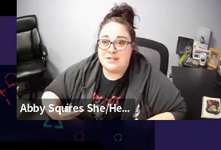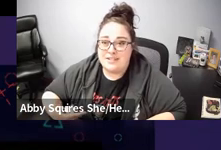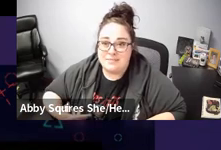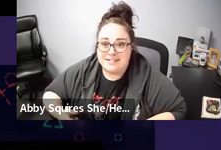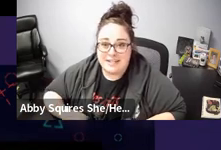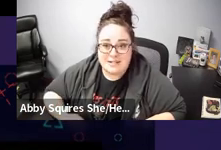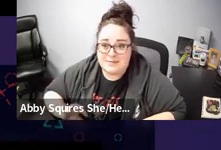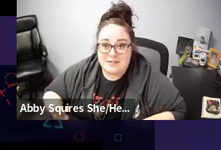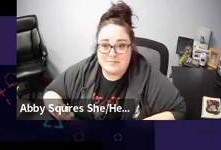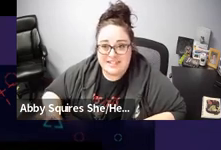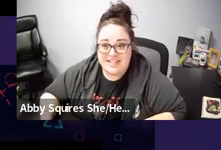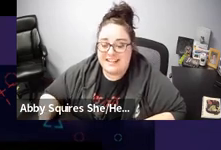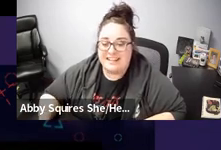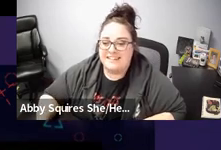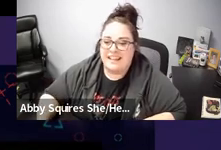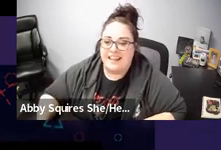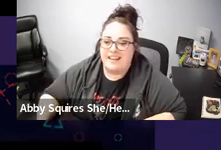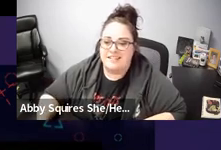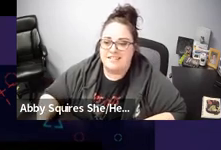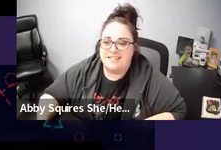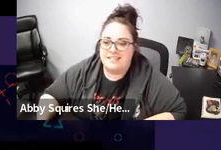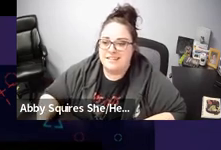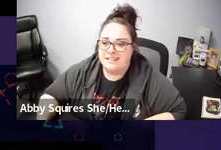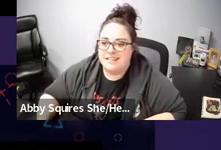adding so much to the presentation. It was really appreciated.